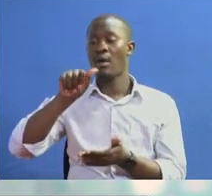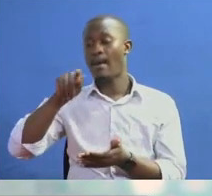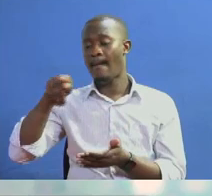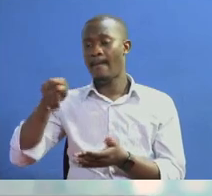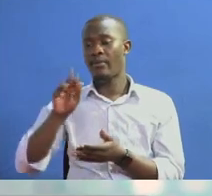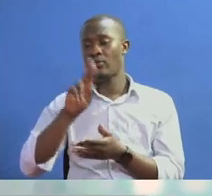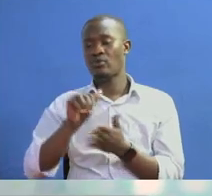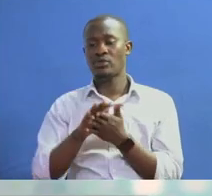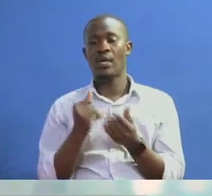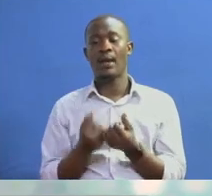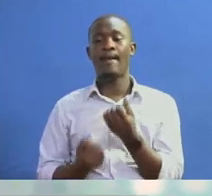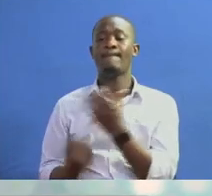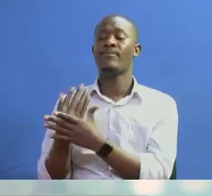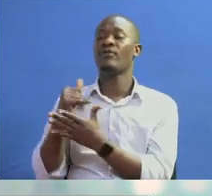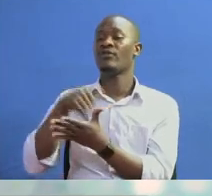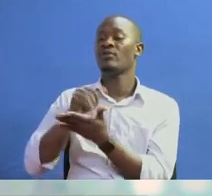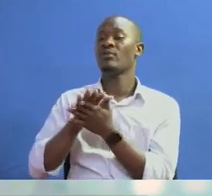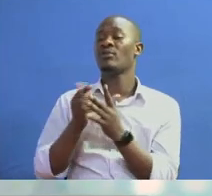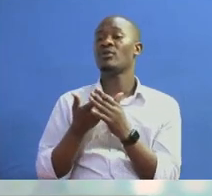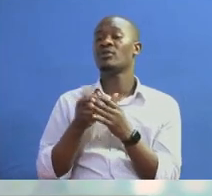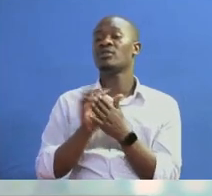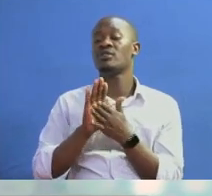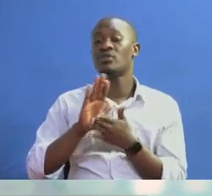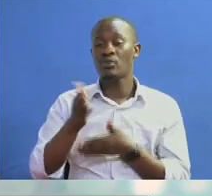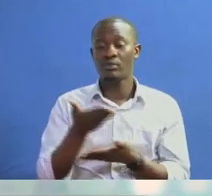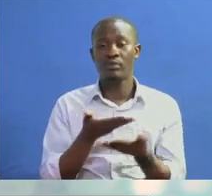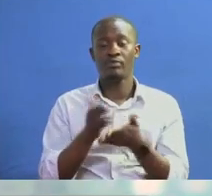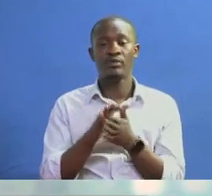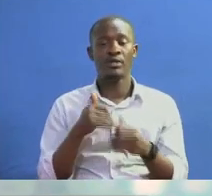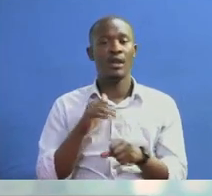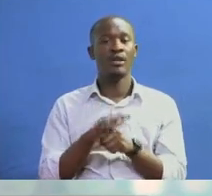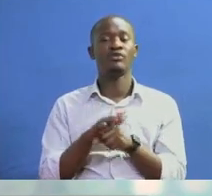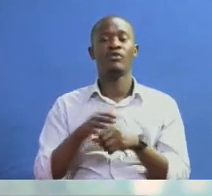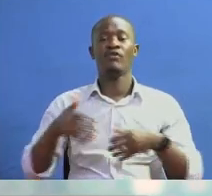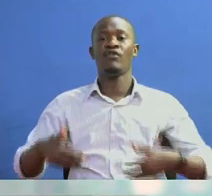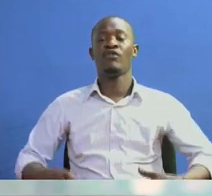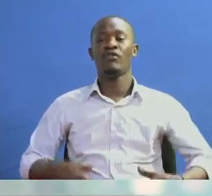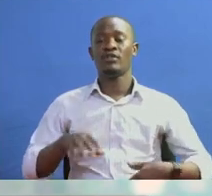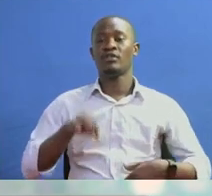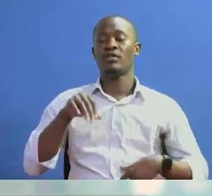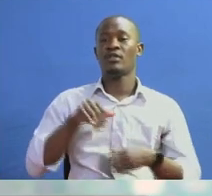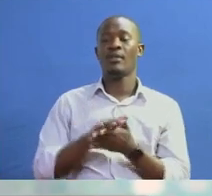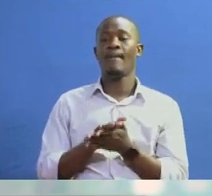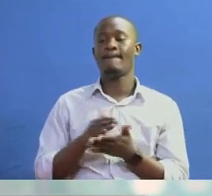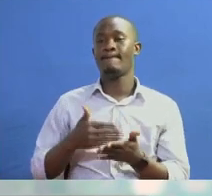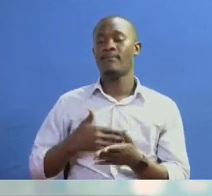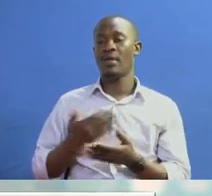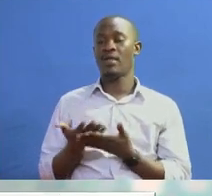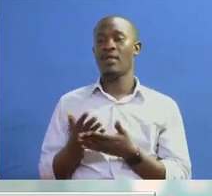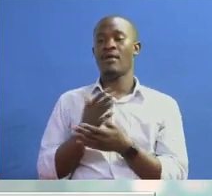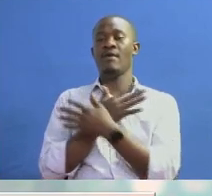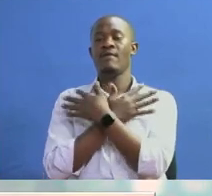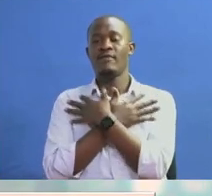improve it. It's efficient. Or you can start your own business. Like, there's so many youth who are taking the lead. Like my friend in Nawiri is